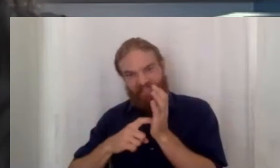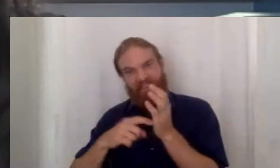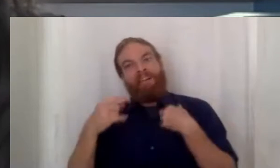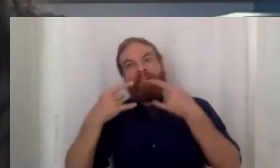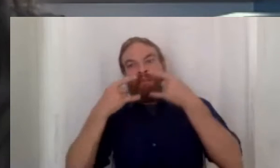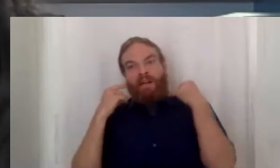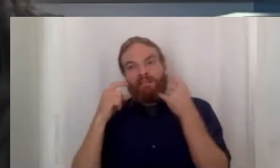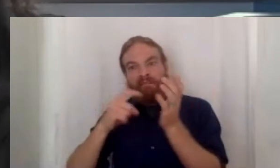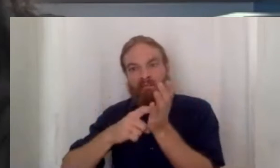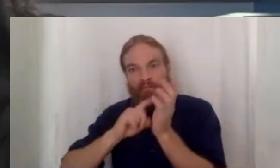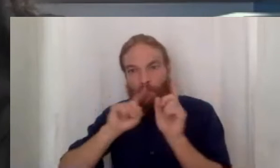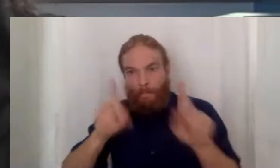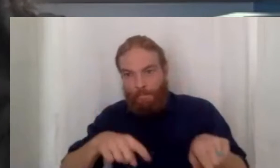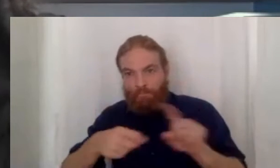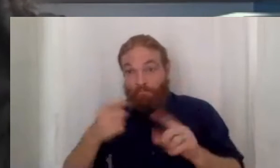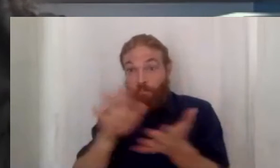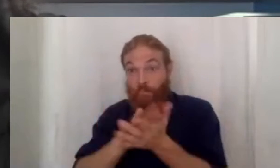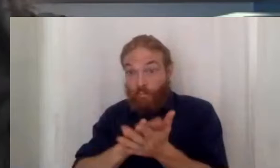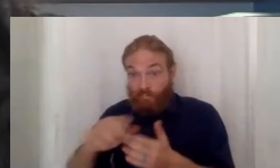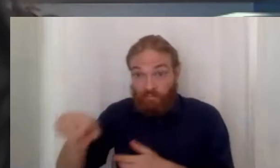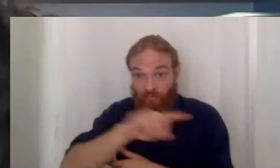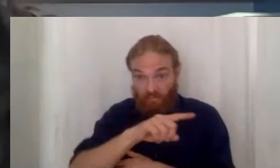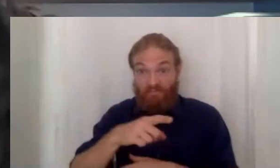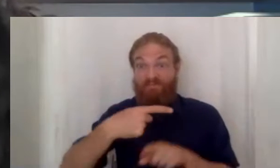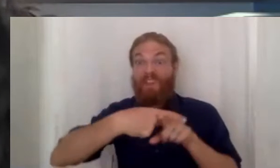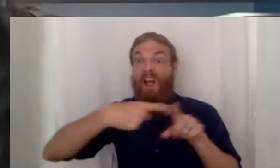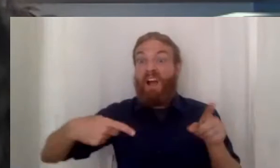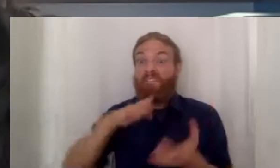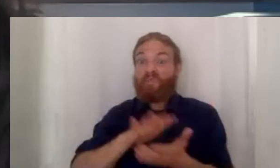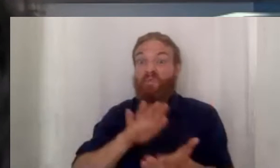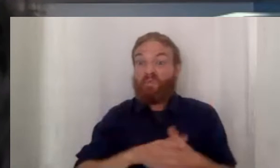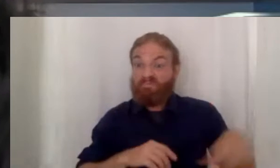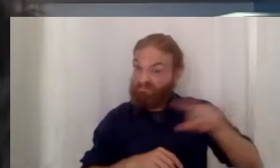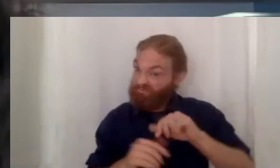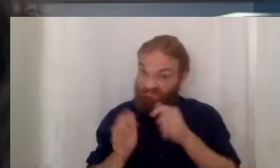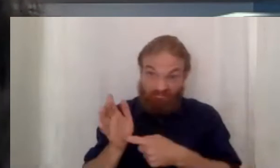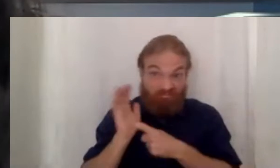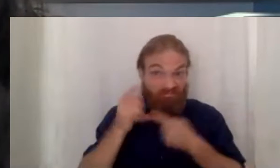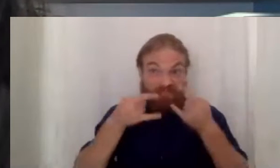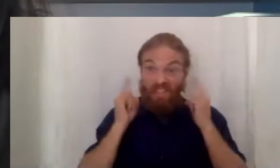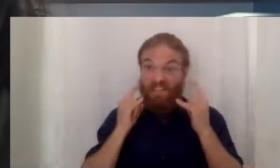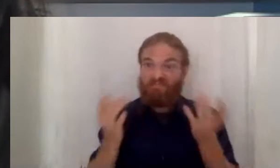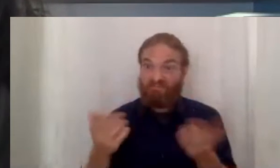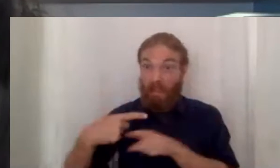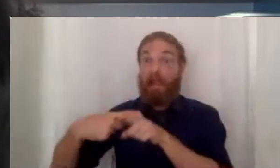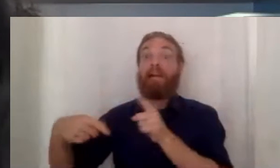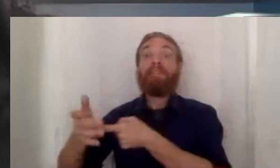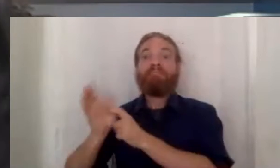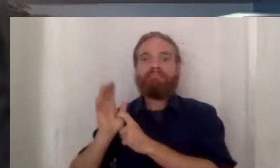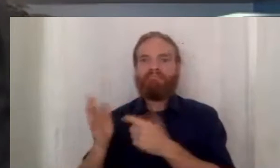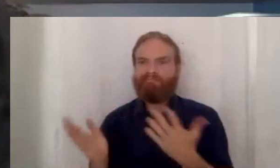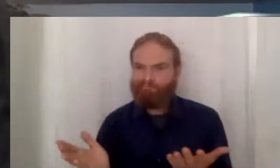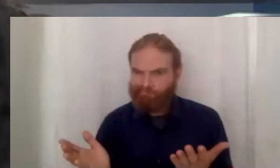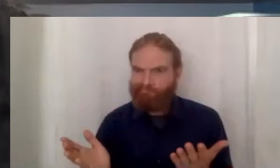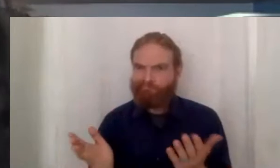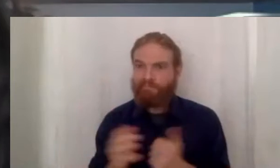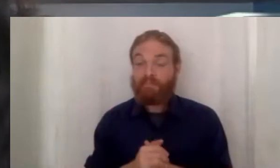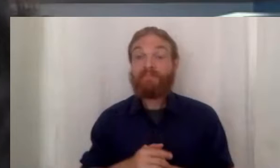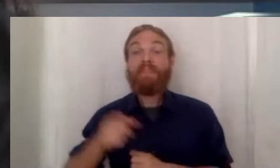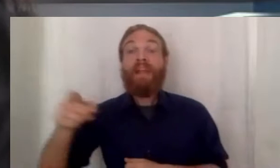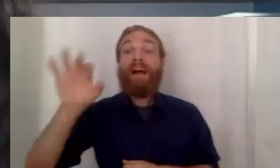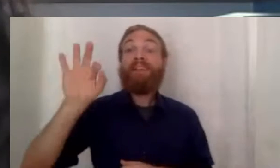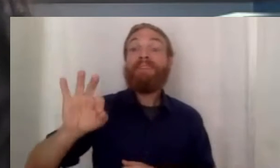not. Those that aren't are trying to do some additional testing. So like Fountain Fort Carson does not have a mask order for their